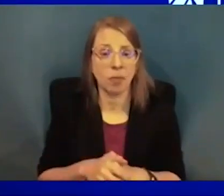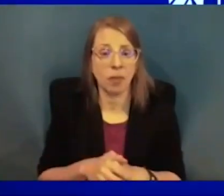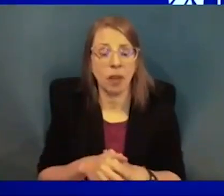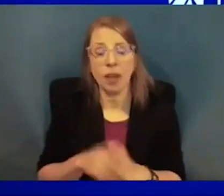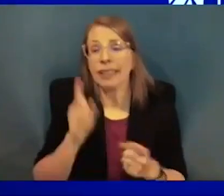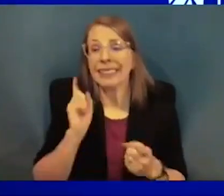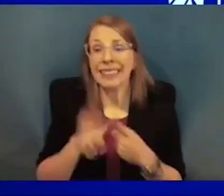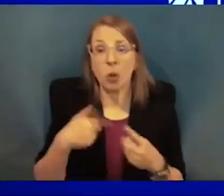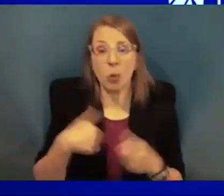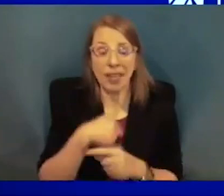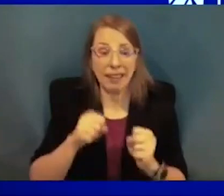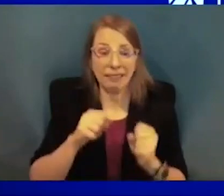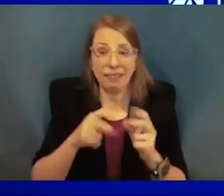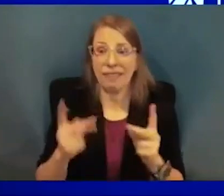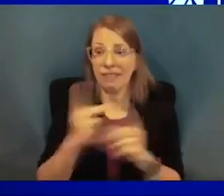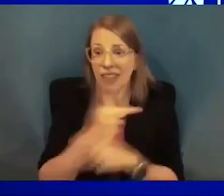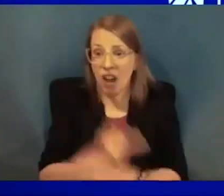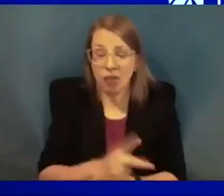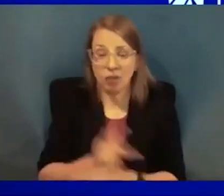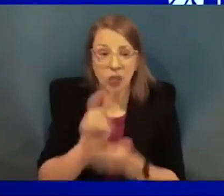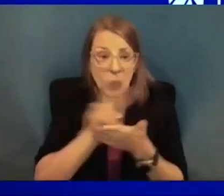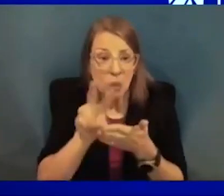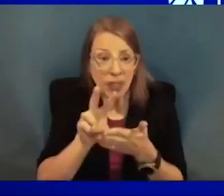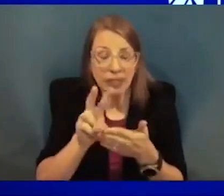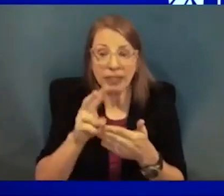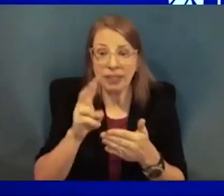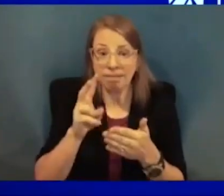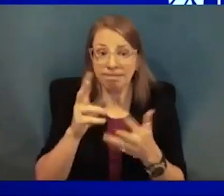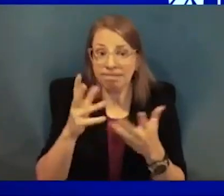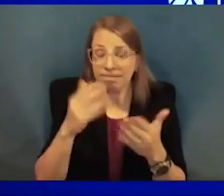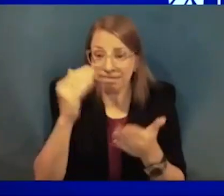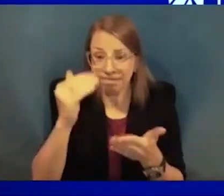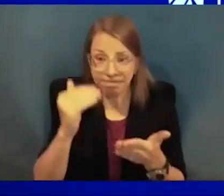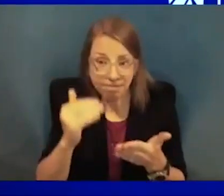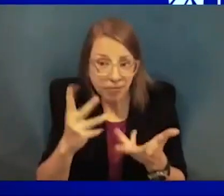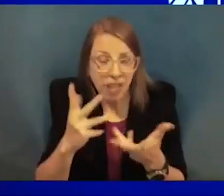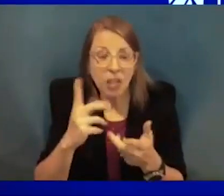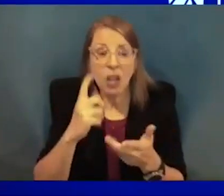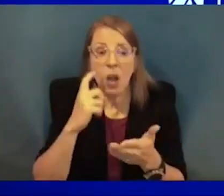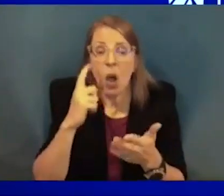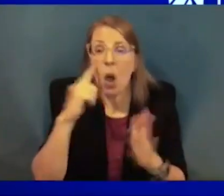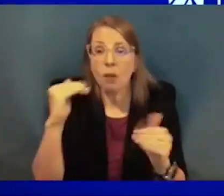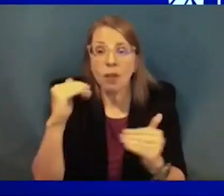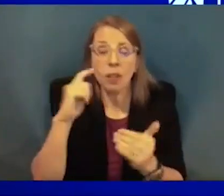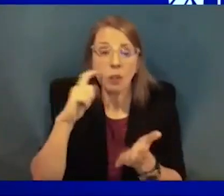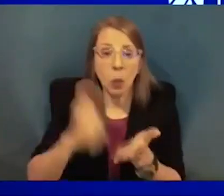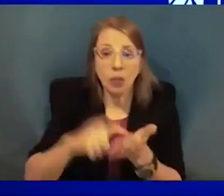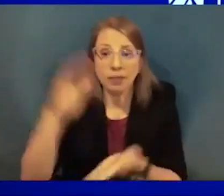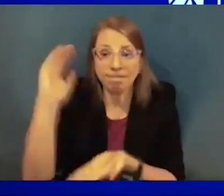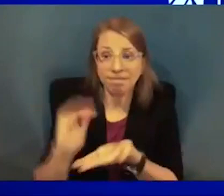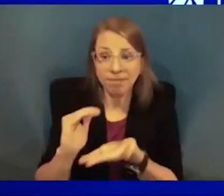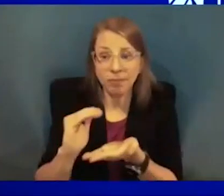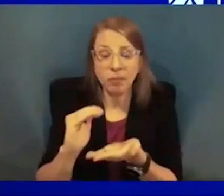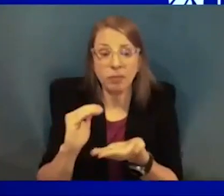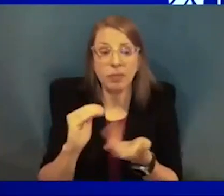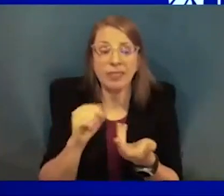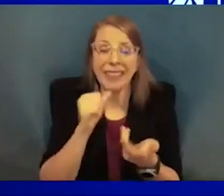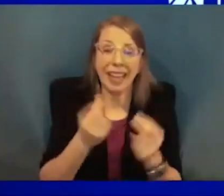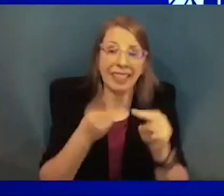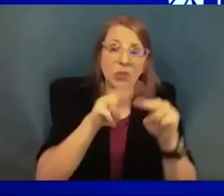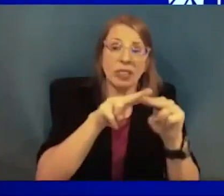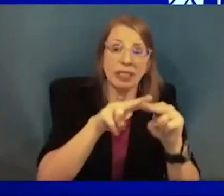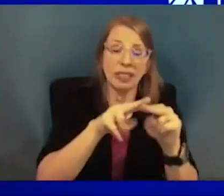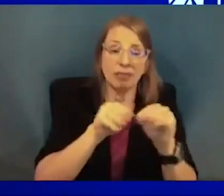trends in the next 2 weeks. Can we see a decrease, hopefully, rather than an increase? It will be important to continue to do